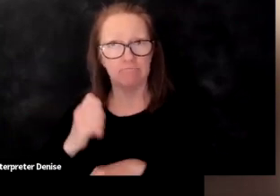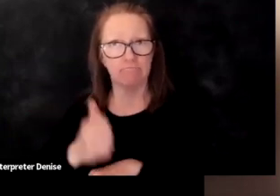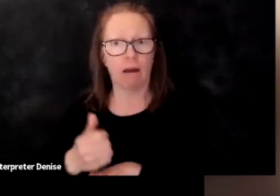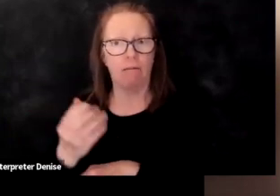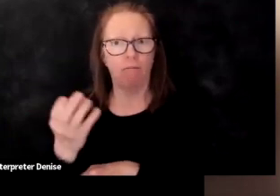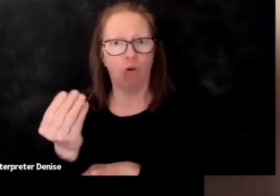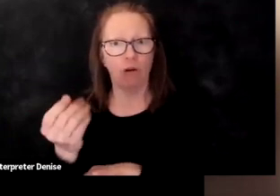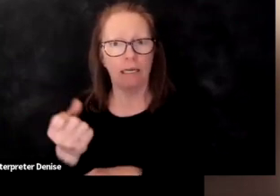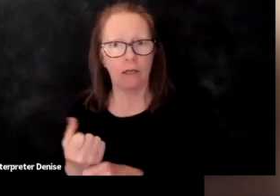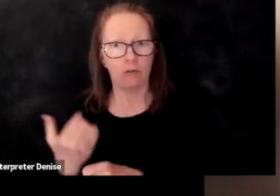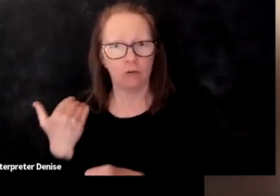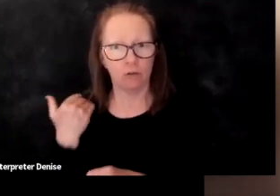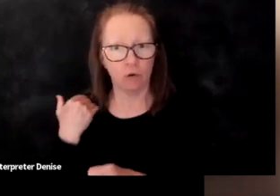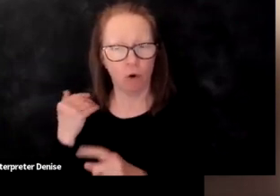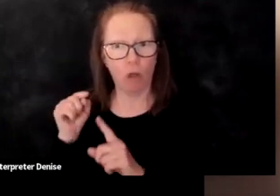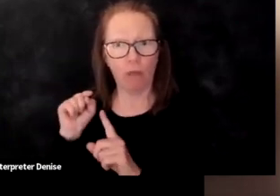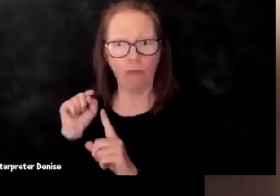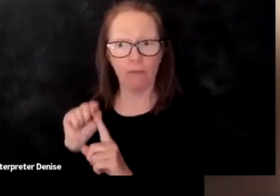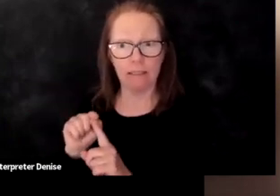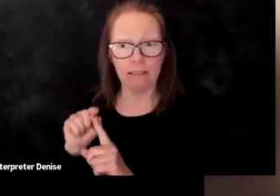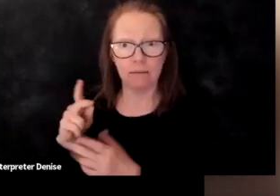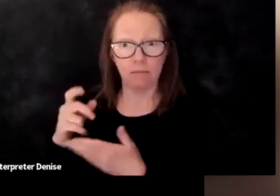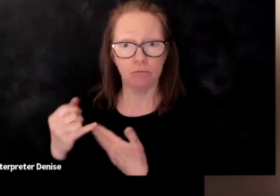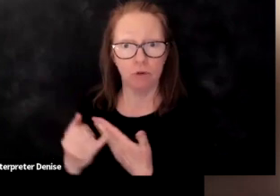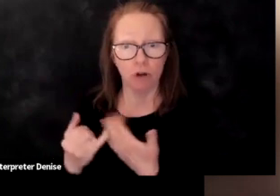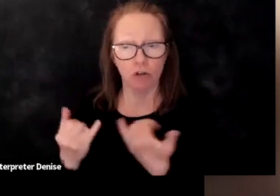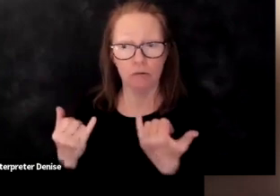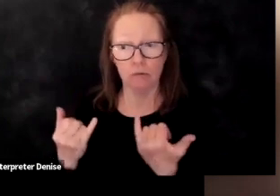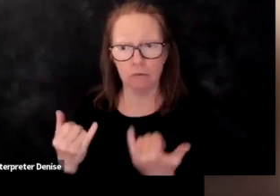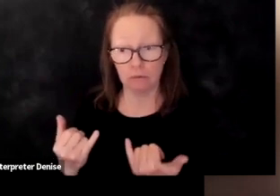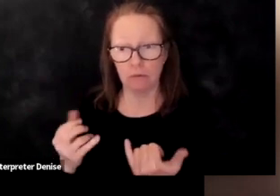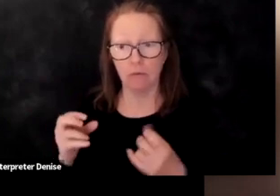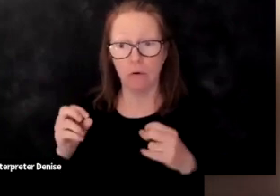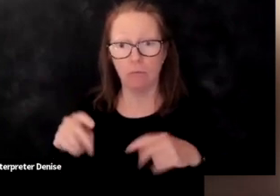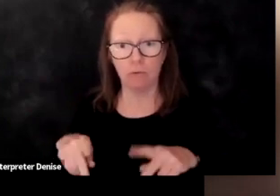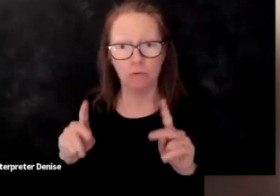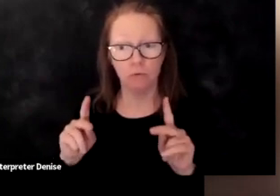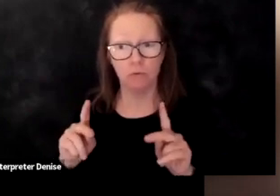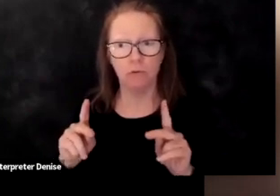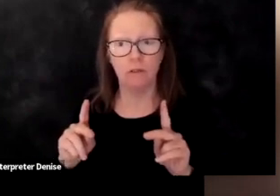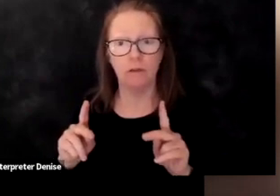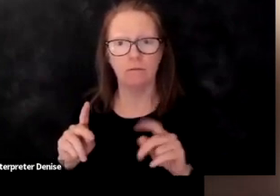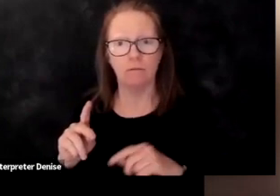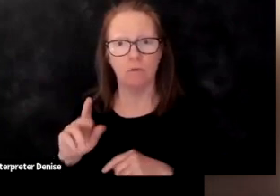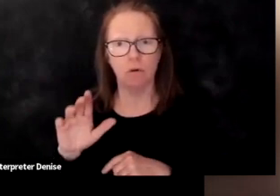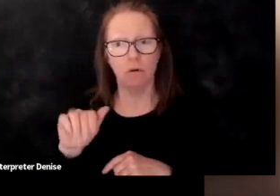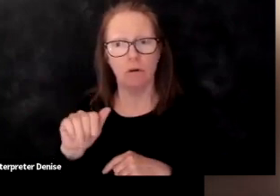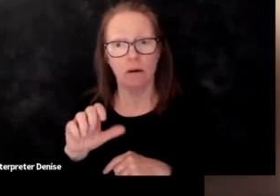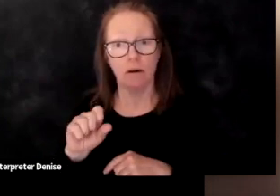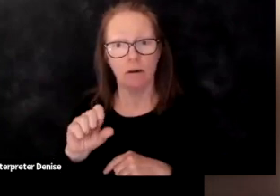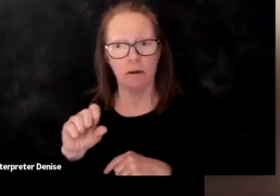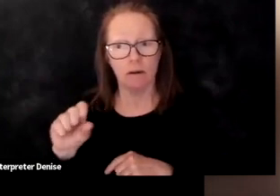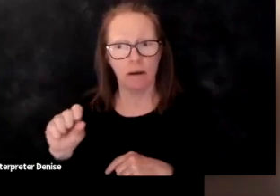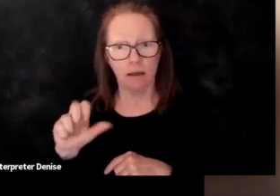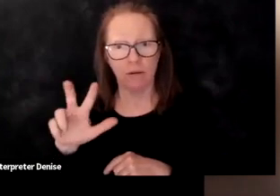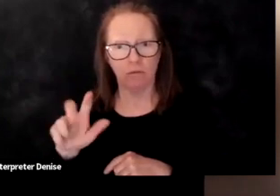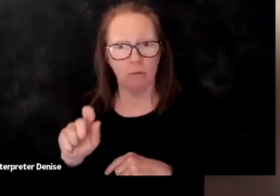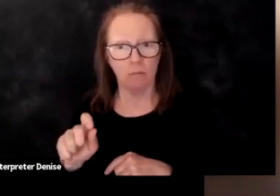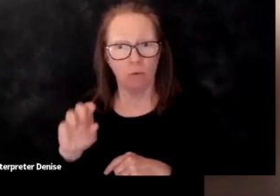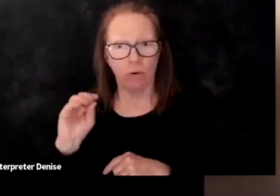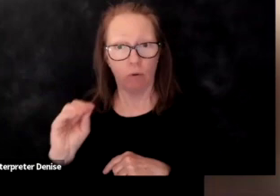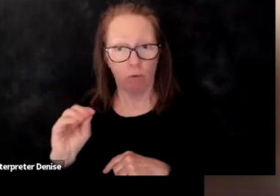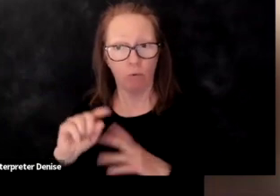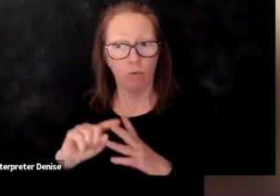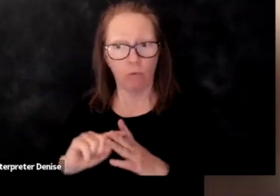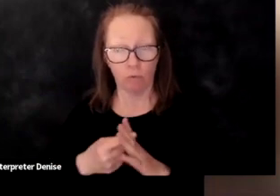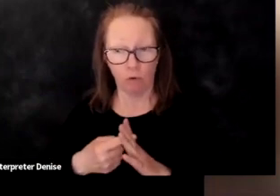particular project is an opportunity for CAS 3.0 to be in effect. And I heard a lot of